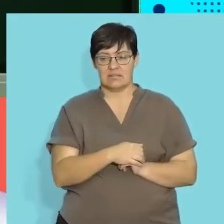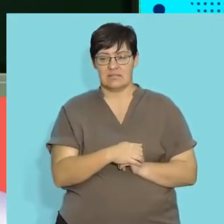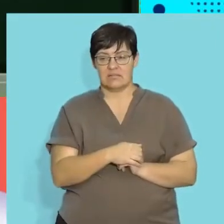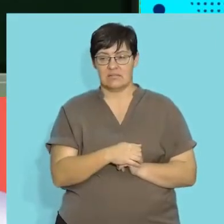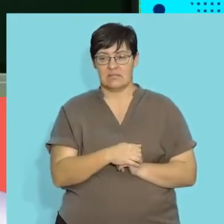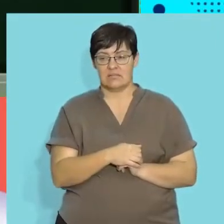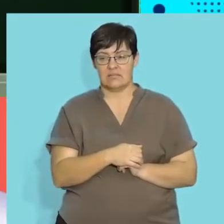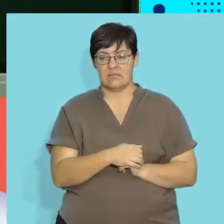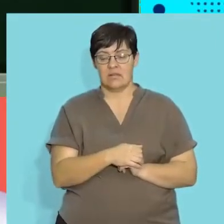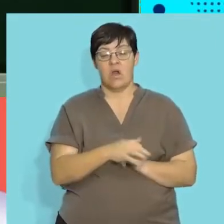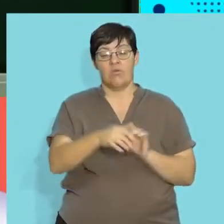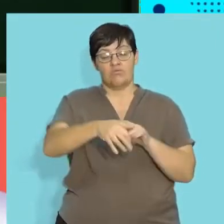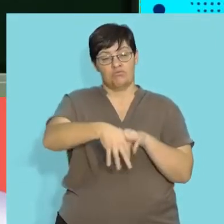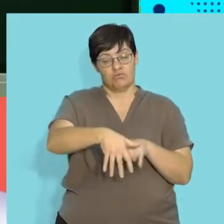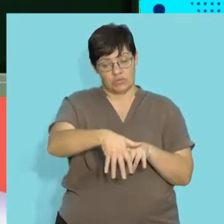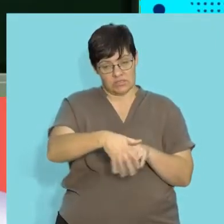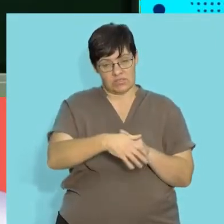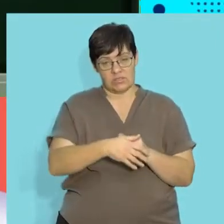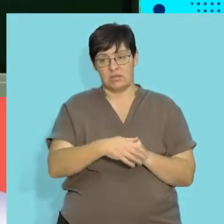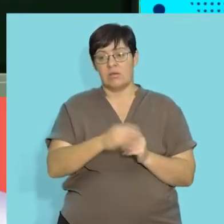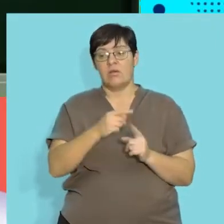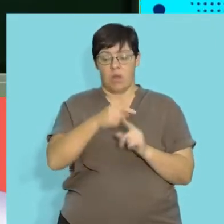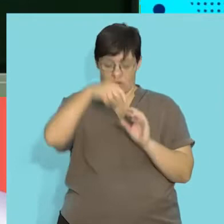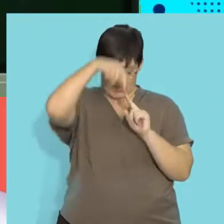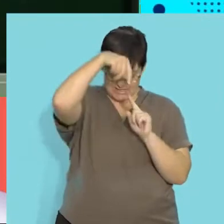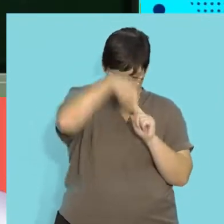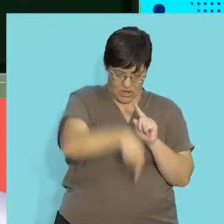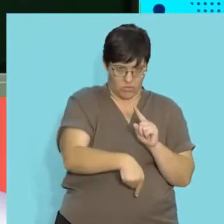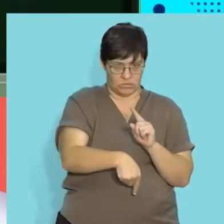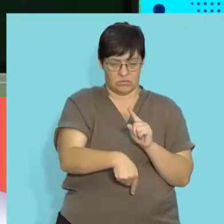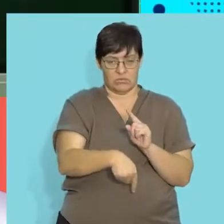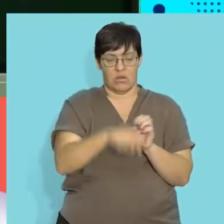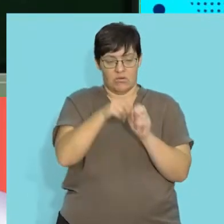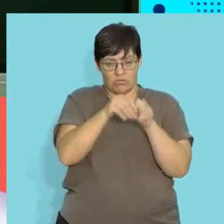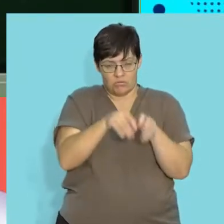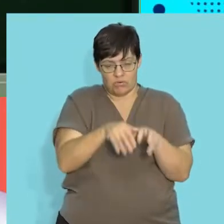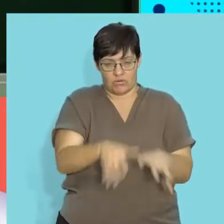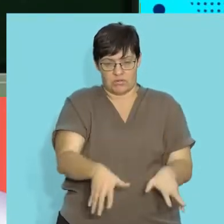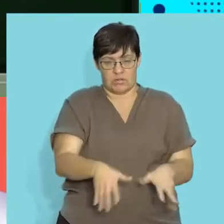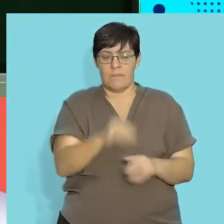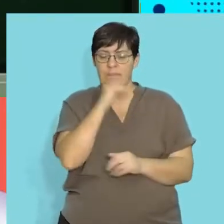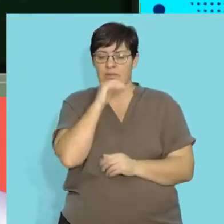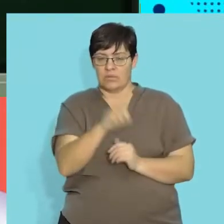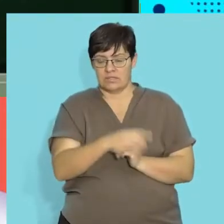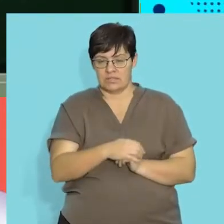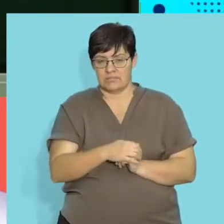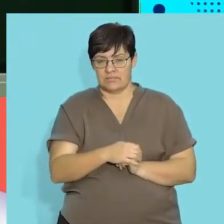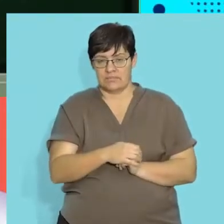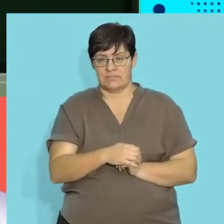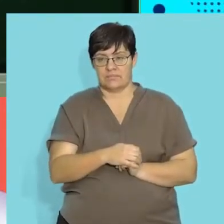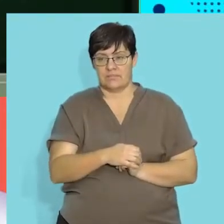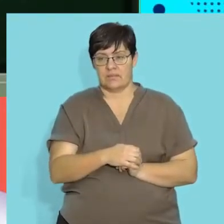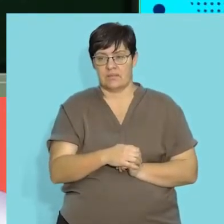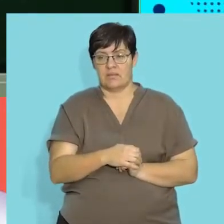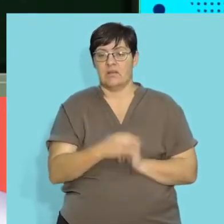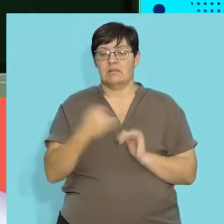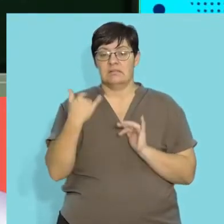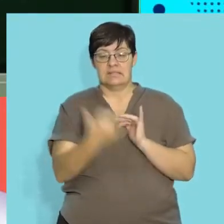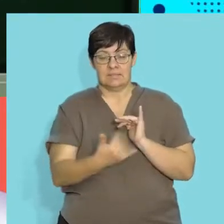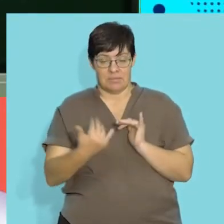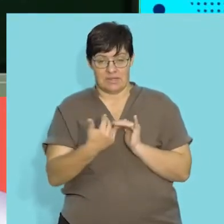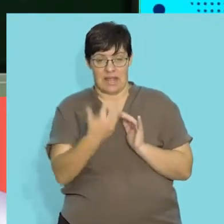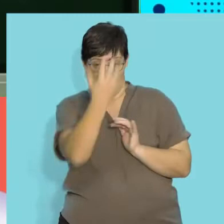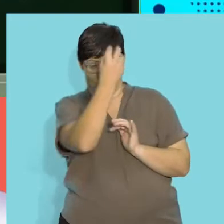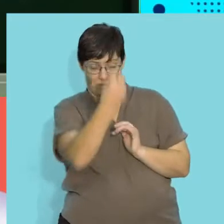that in a plant, the roots will positively grow down into the ground. What does that mean? It means that the